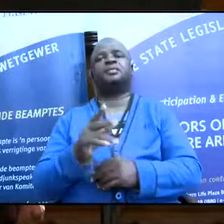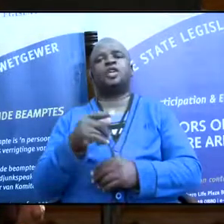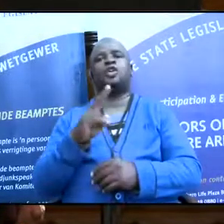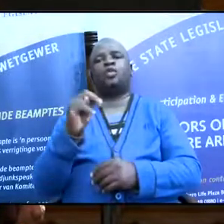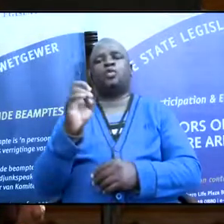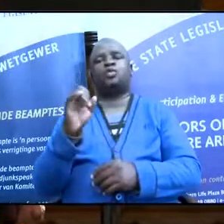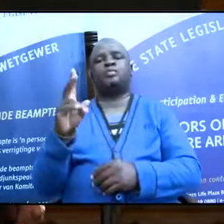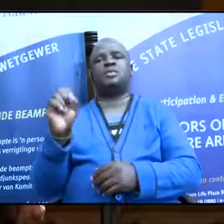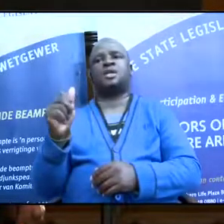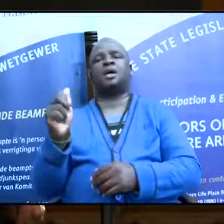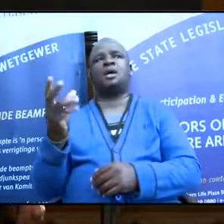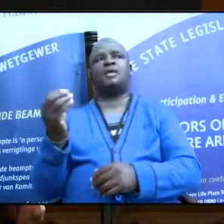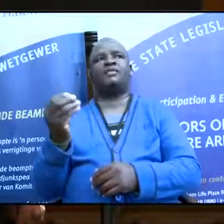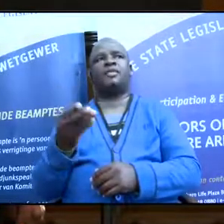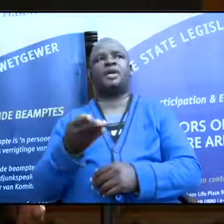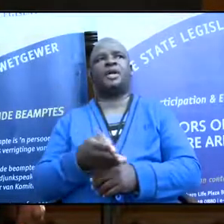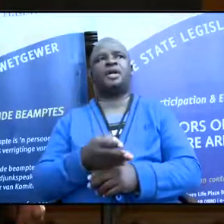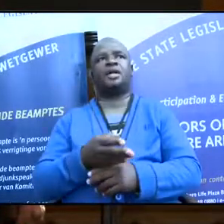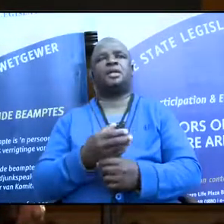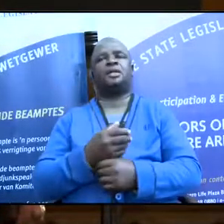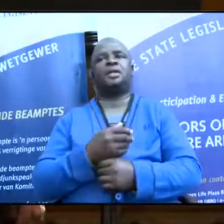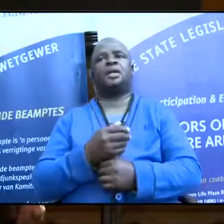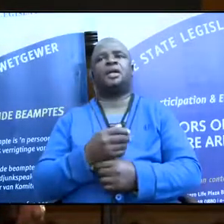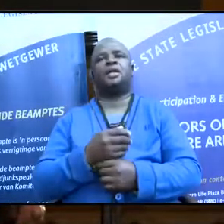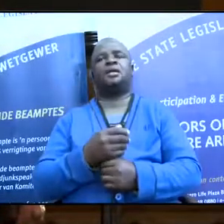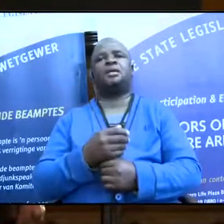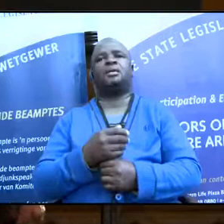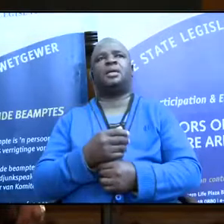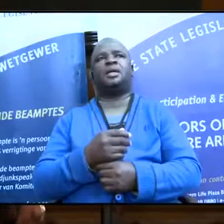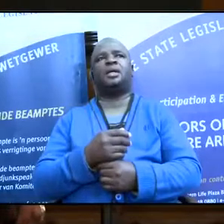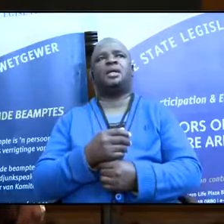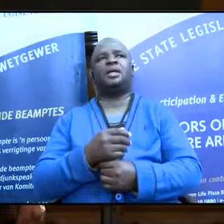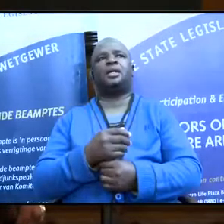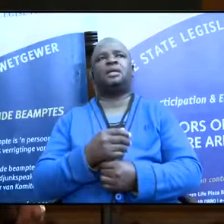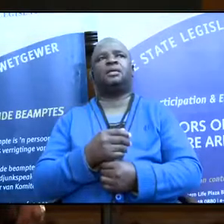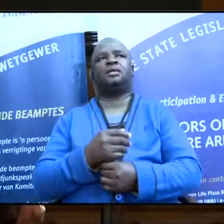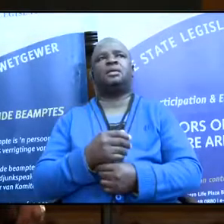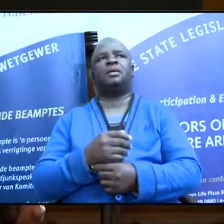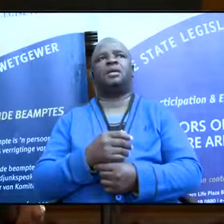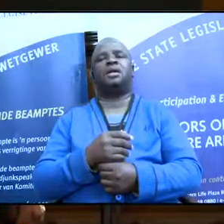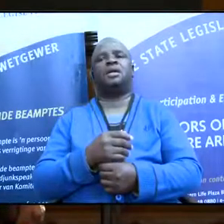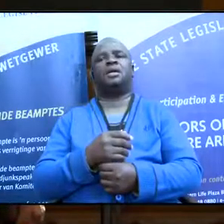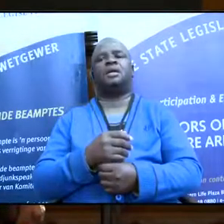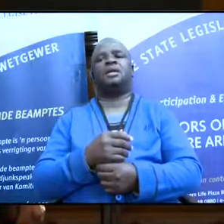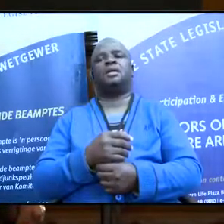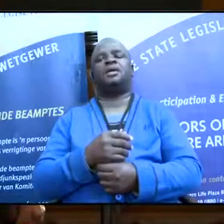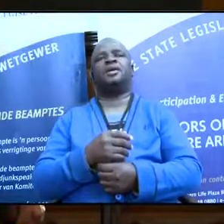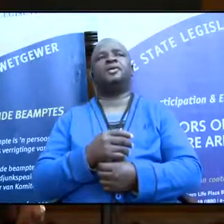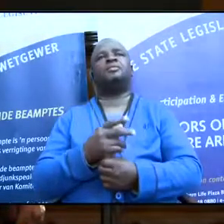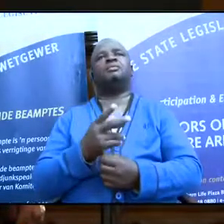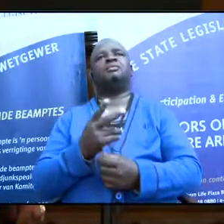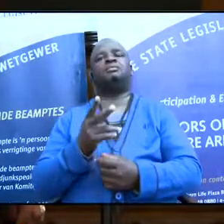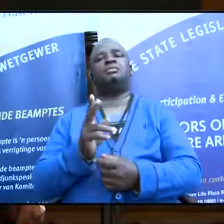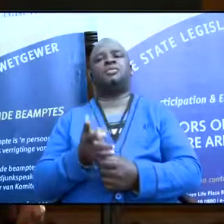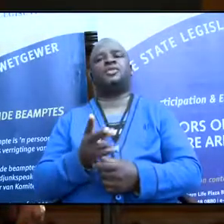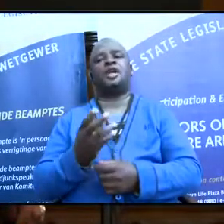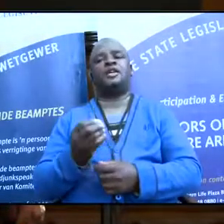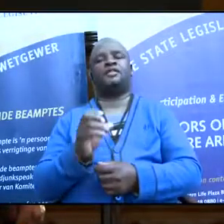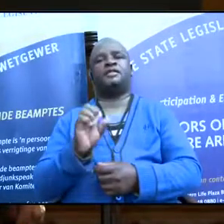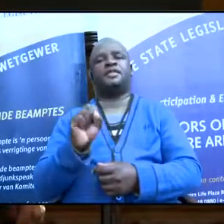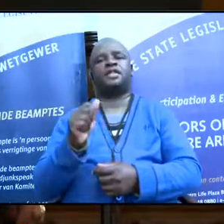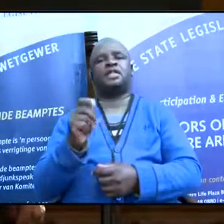sir you are you are welcome in this august house we're having